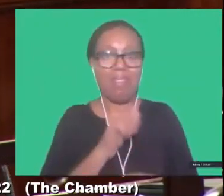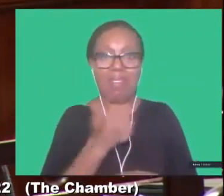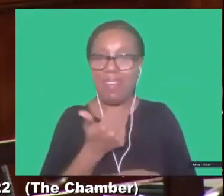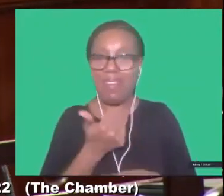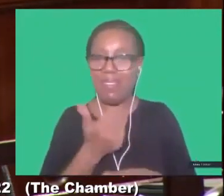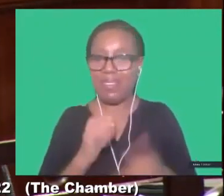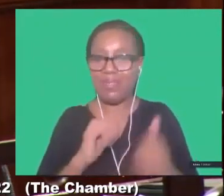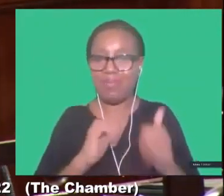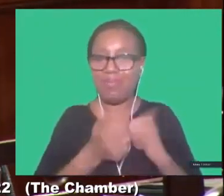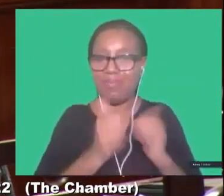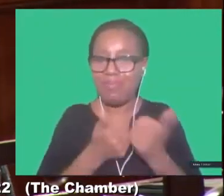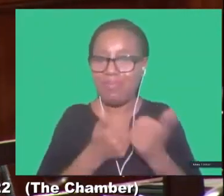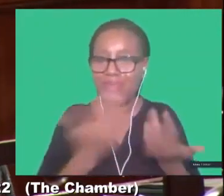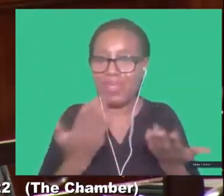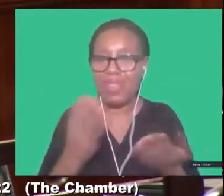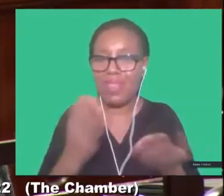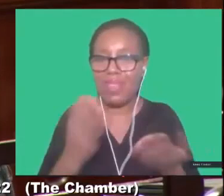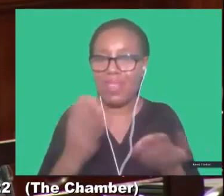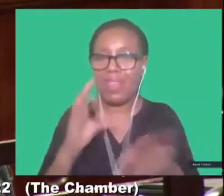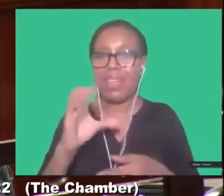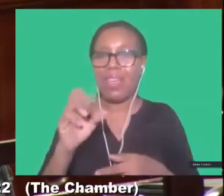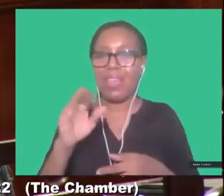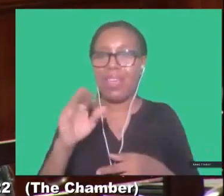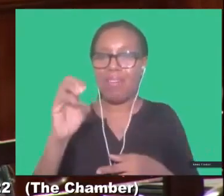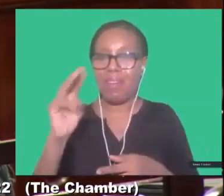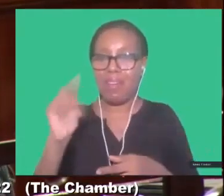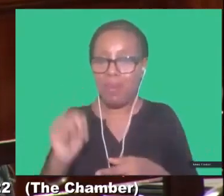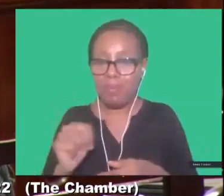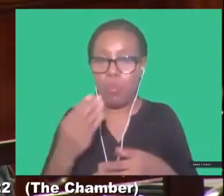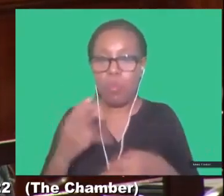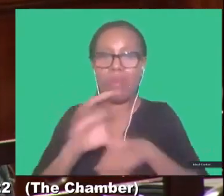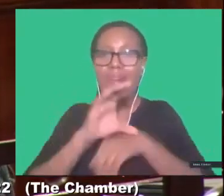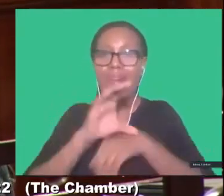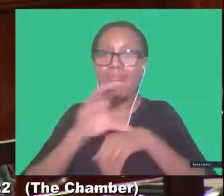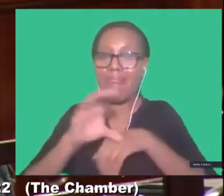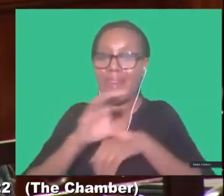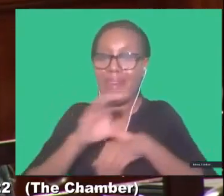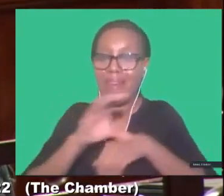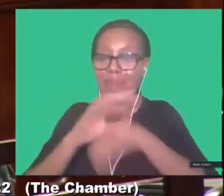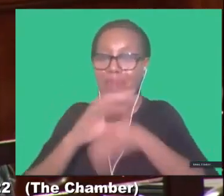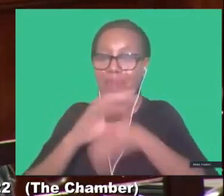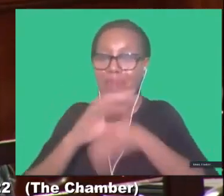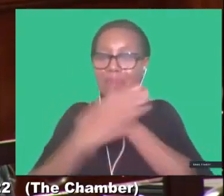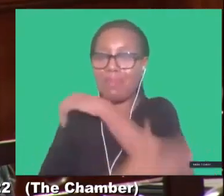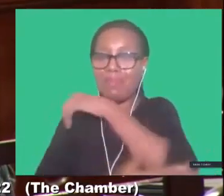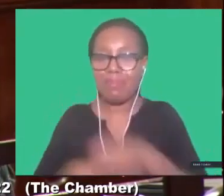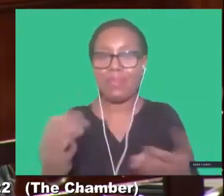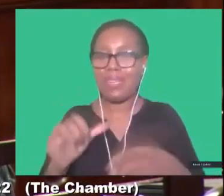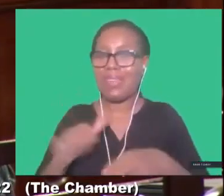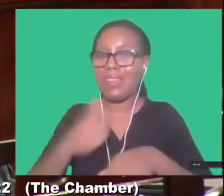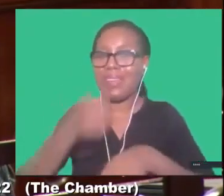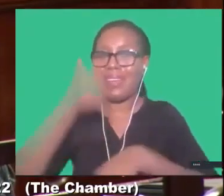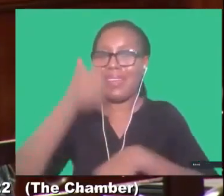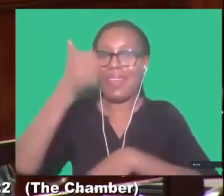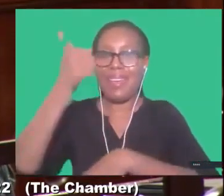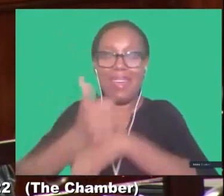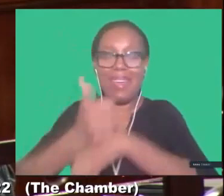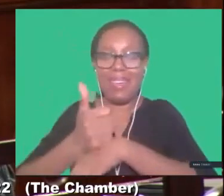even within the Caribbean region, a company could have been formed in 1 day, and